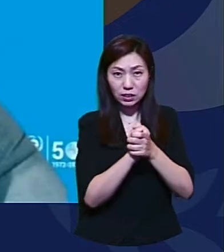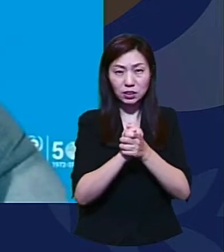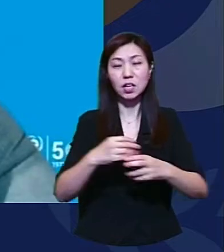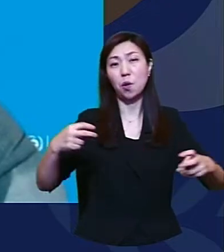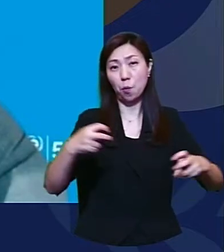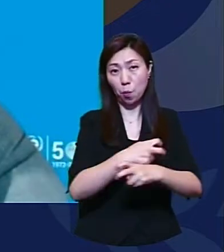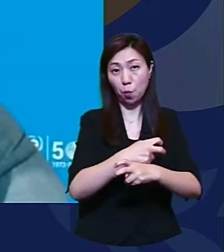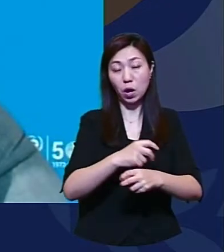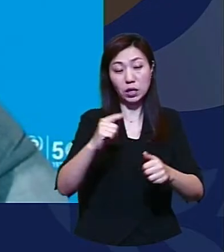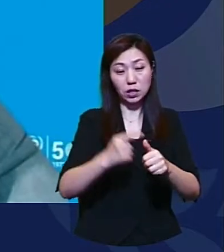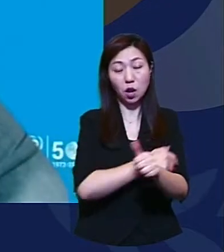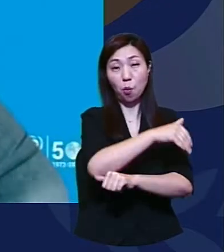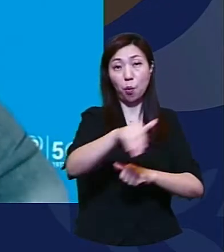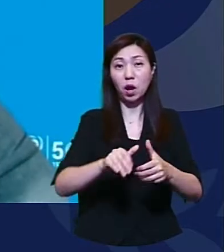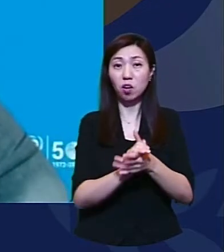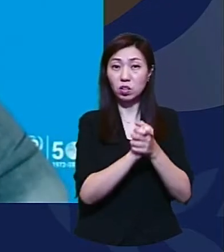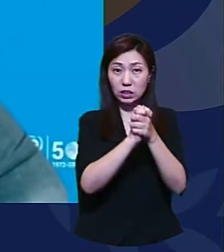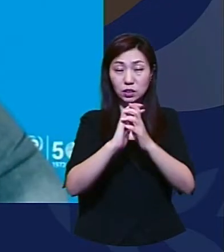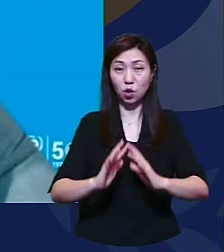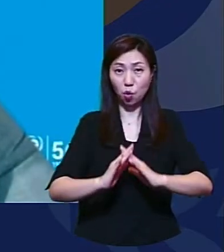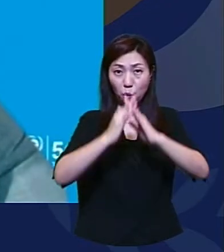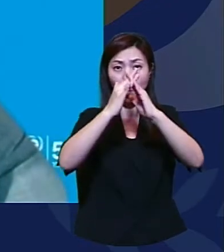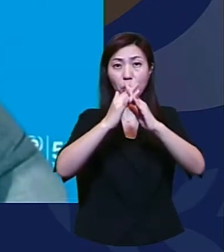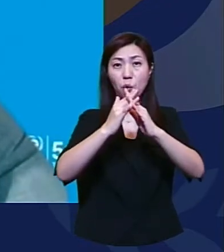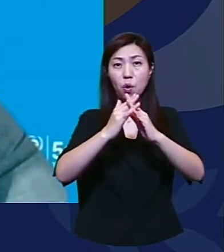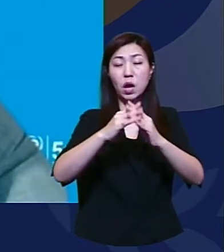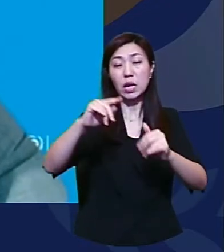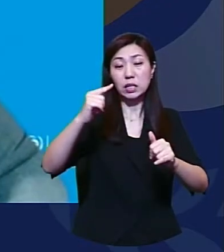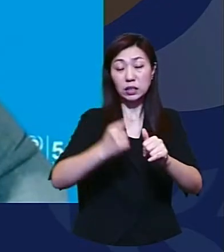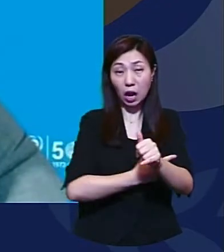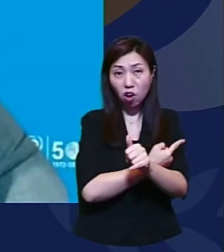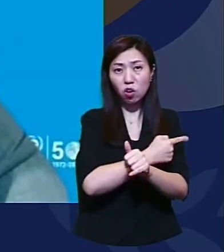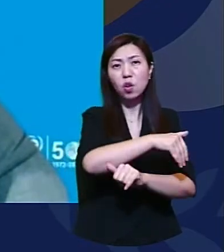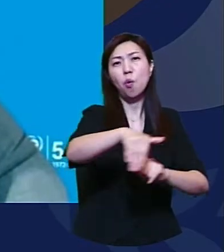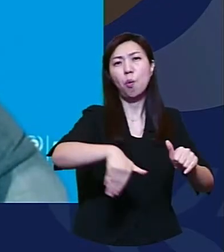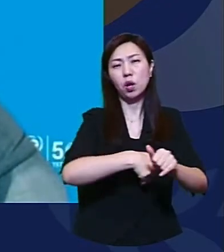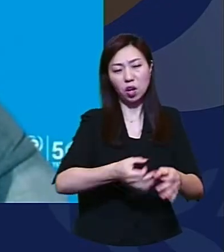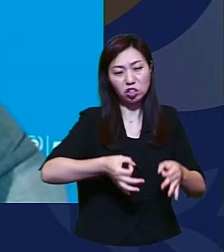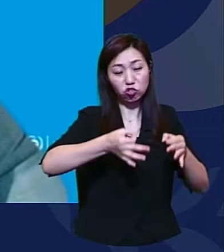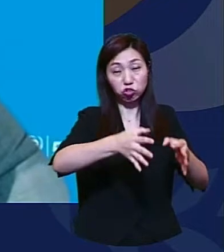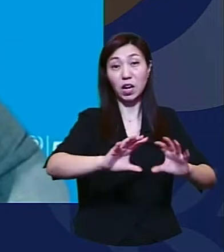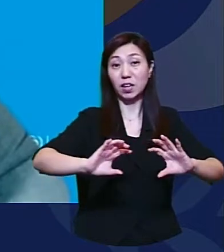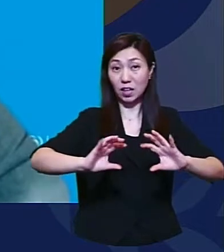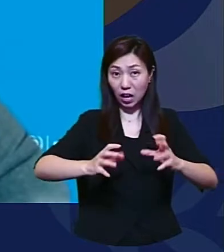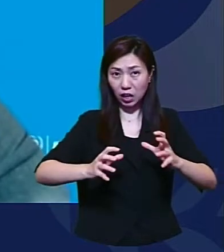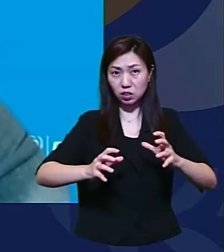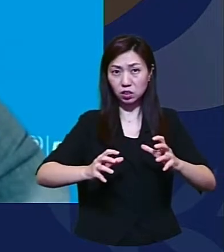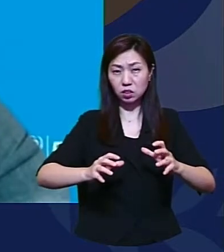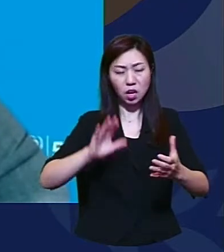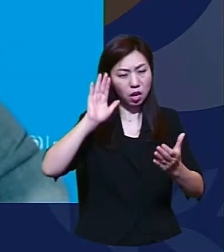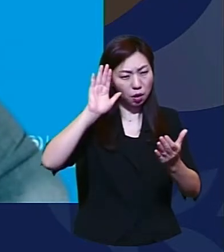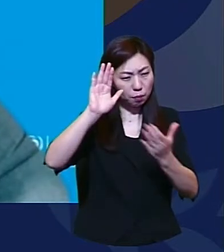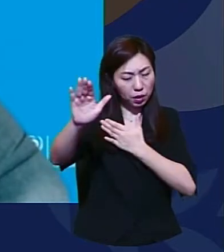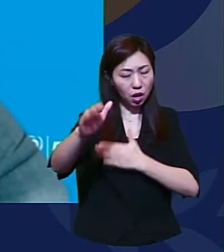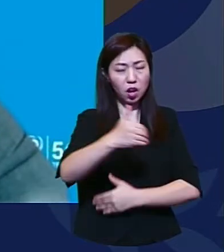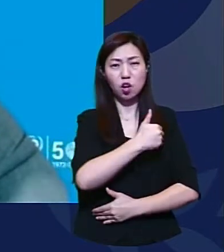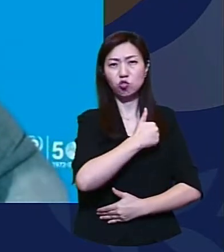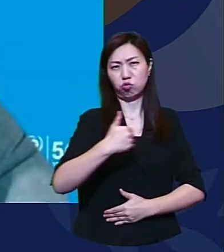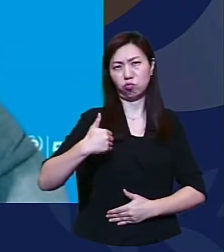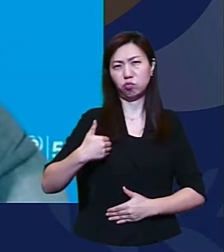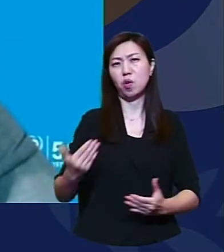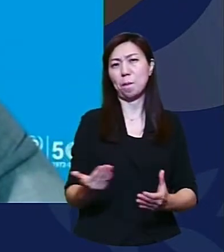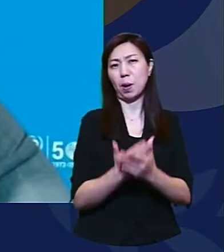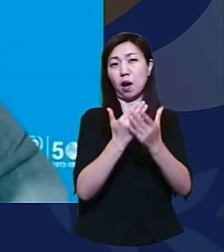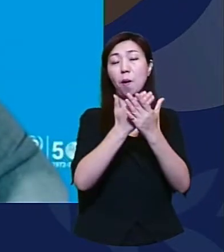research and development, green skills programs, and natural capital. The last piece is